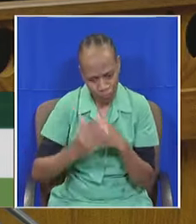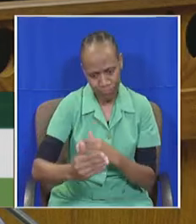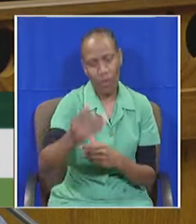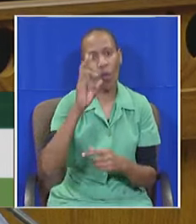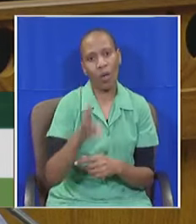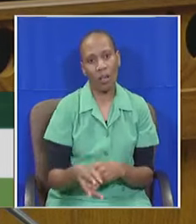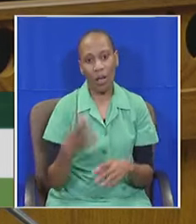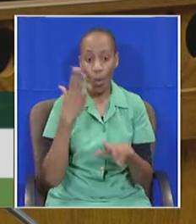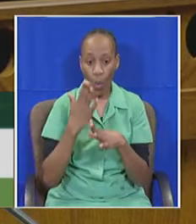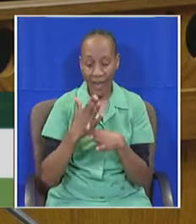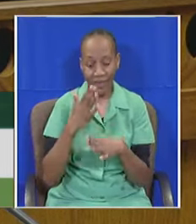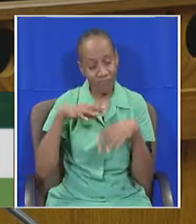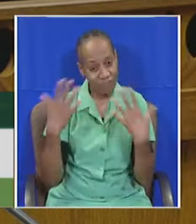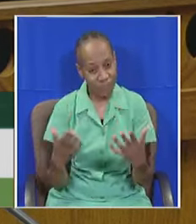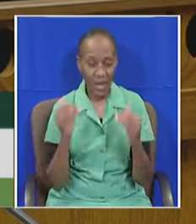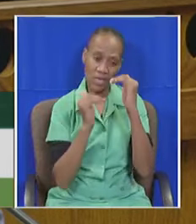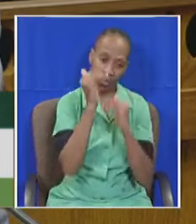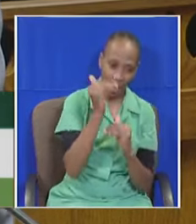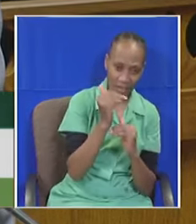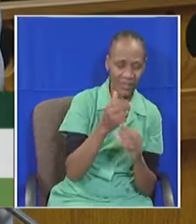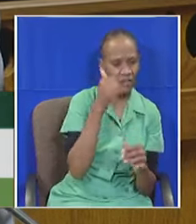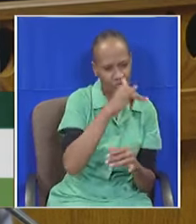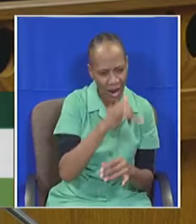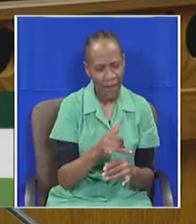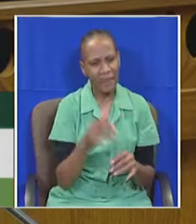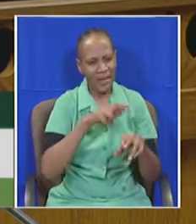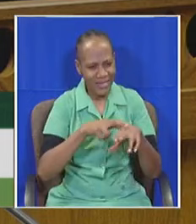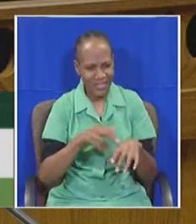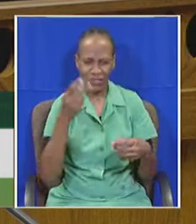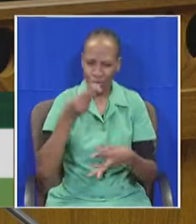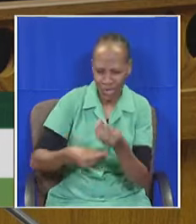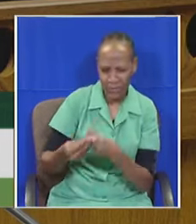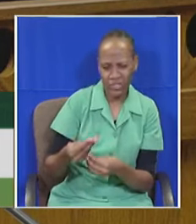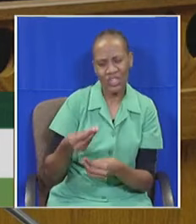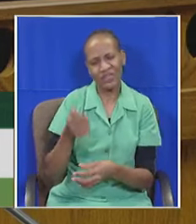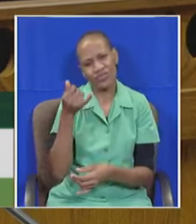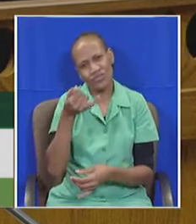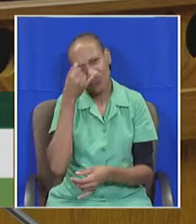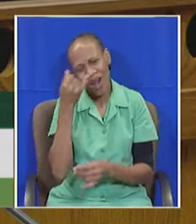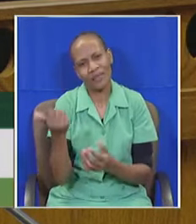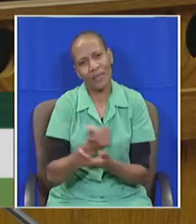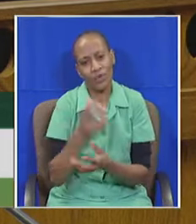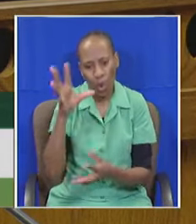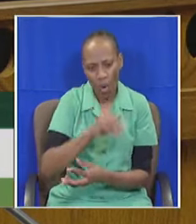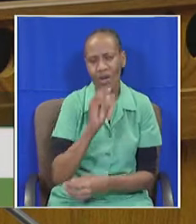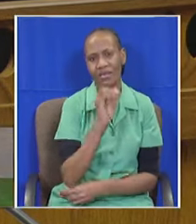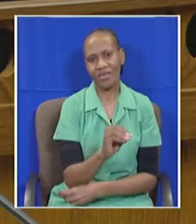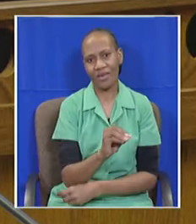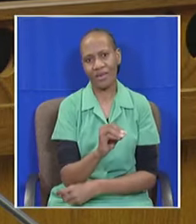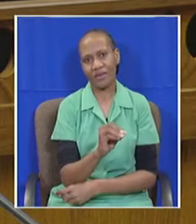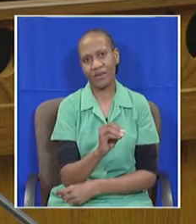tackle unemployment, inequality, crime, racism, corruption, and substance abuse that threaten to derail